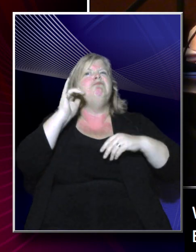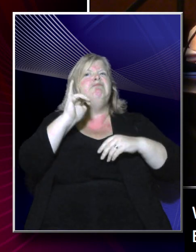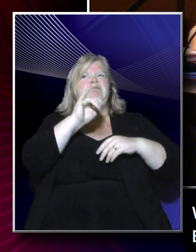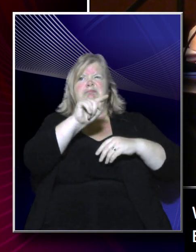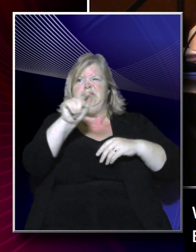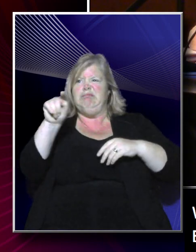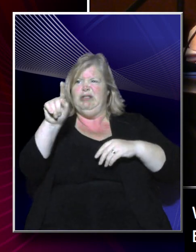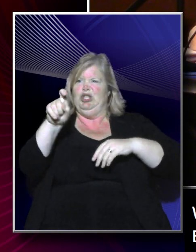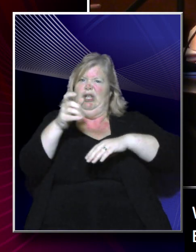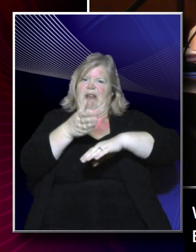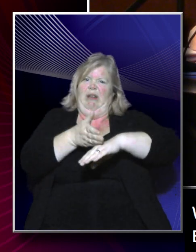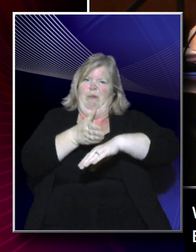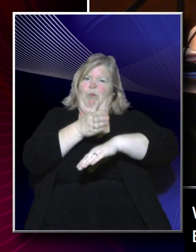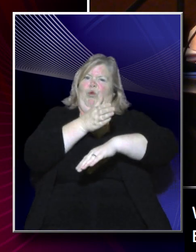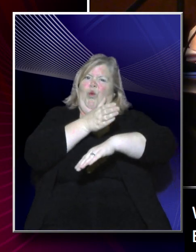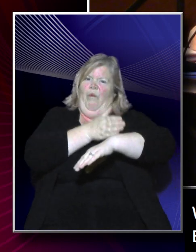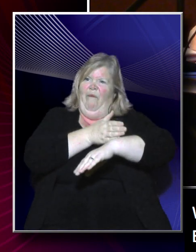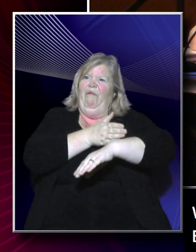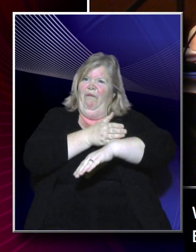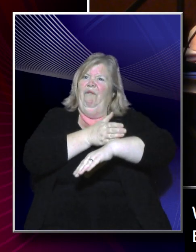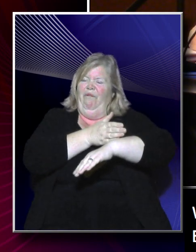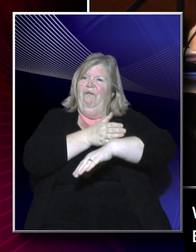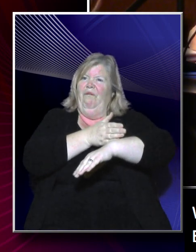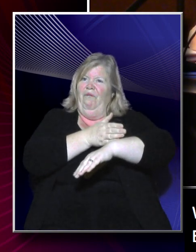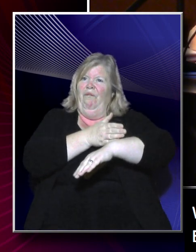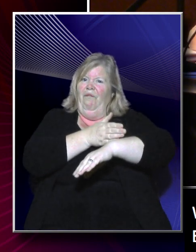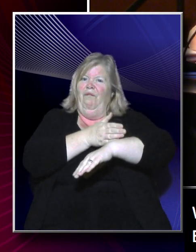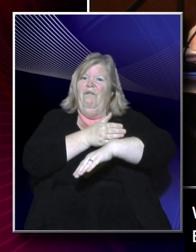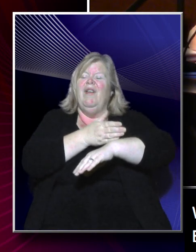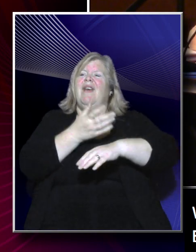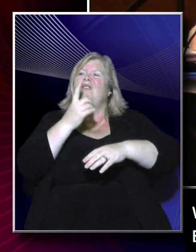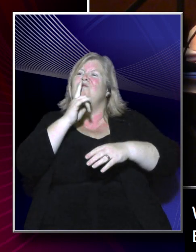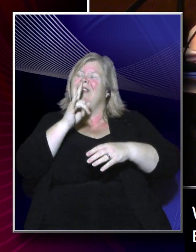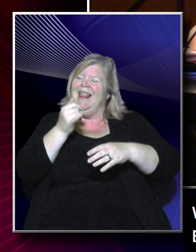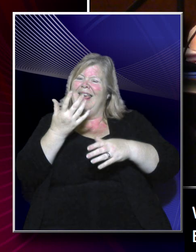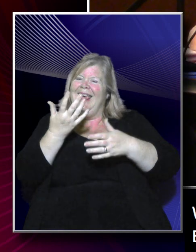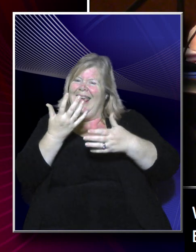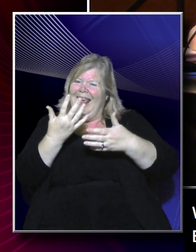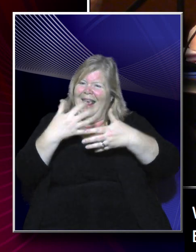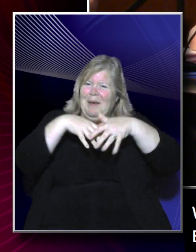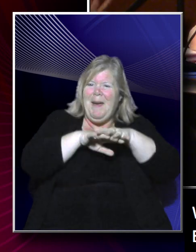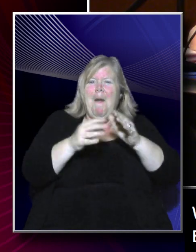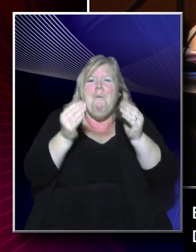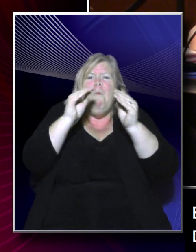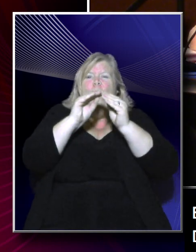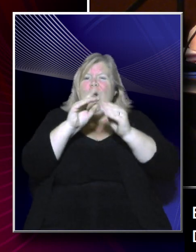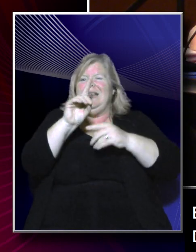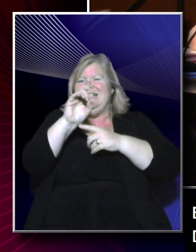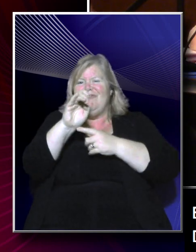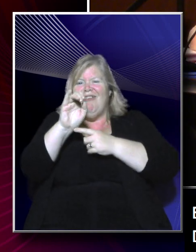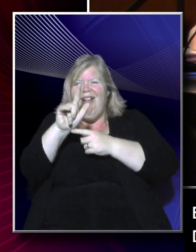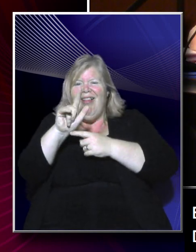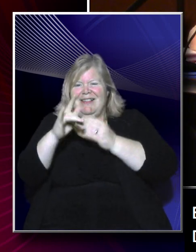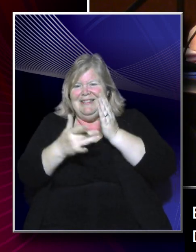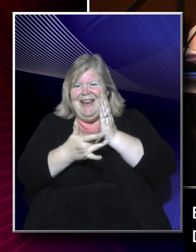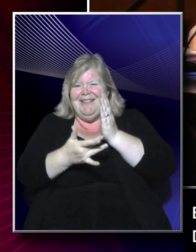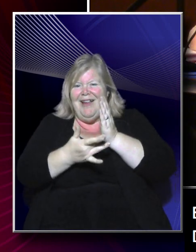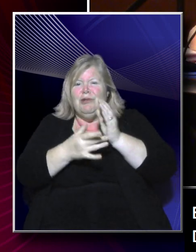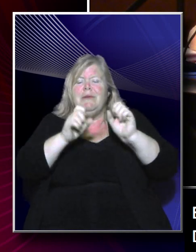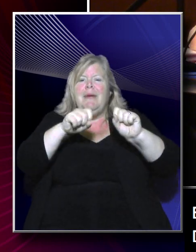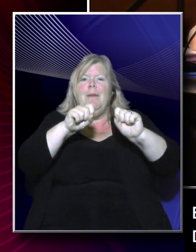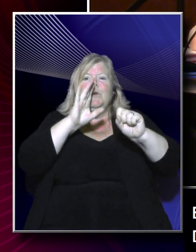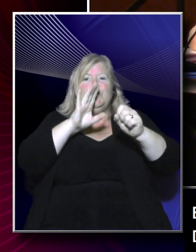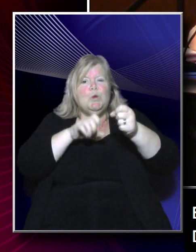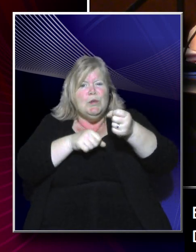be improving to embed digital technology to support instruction of our